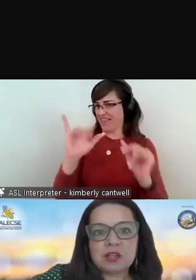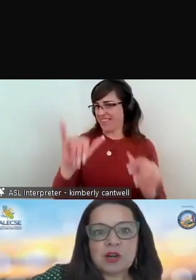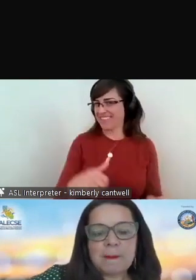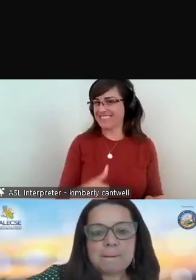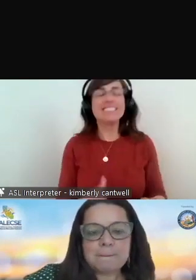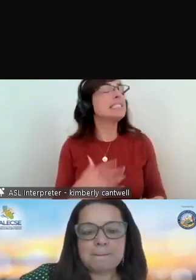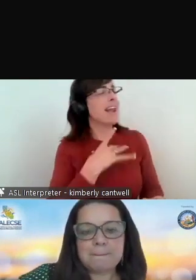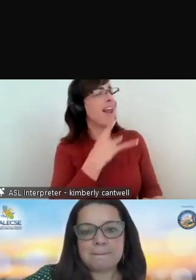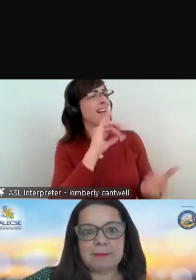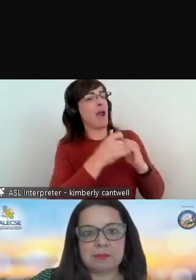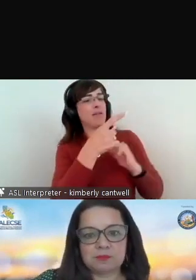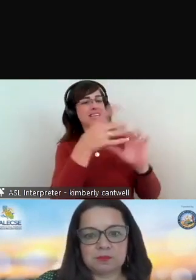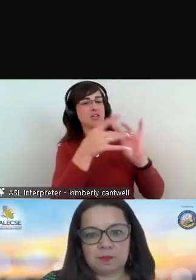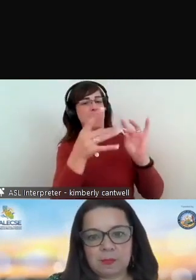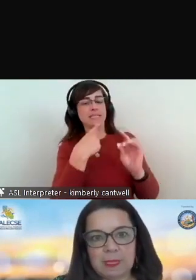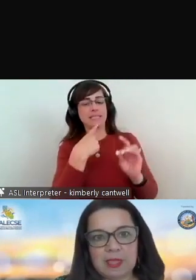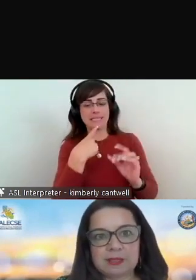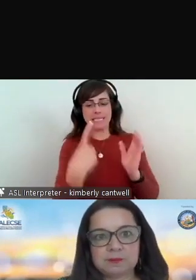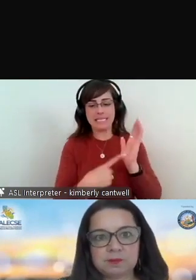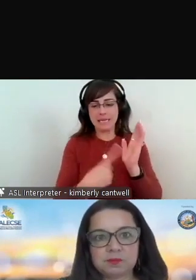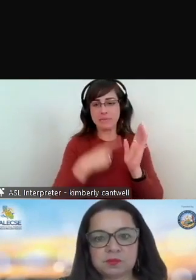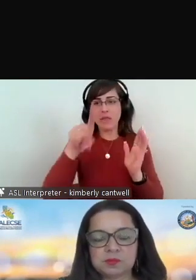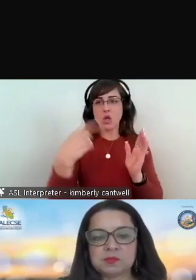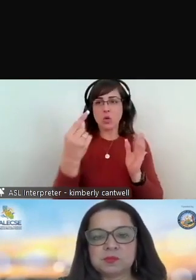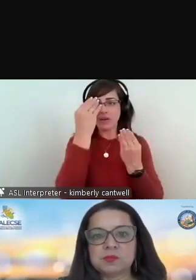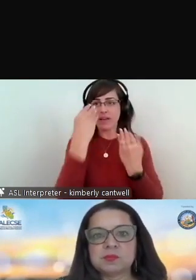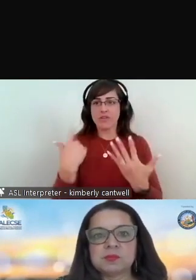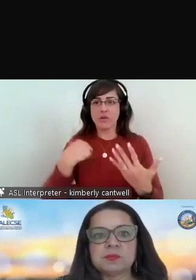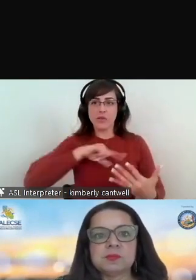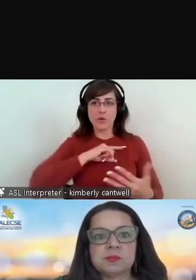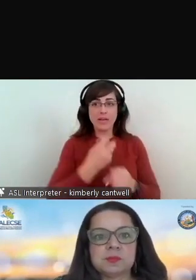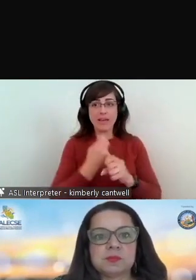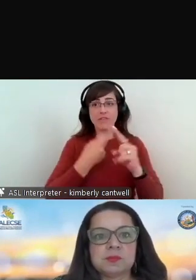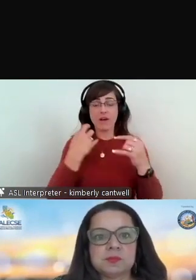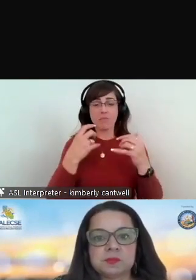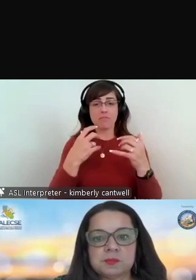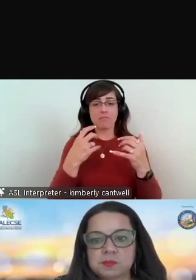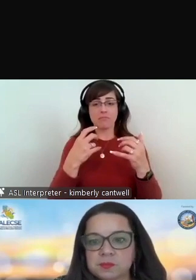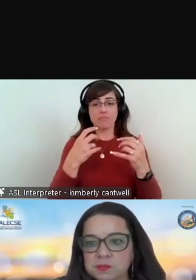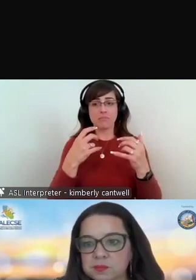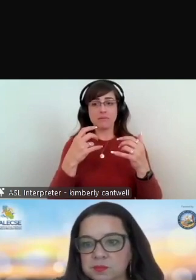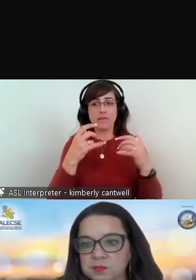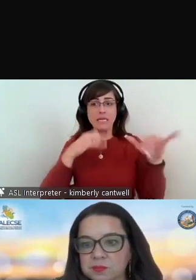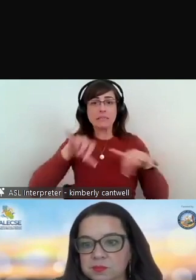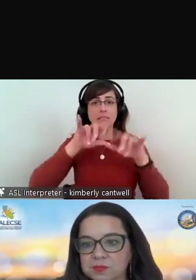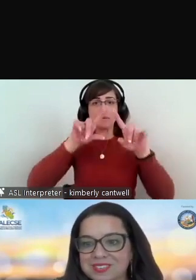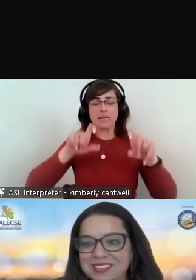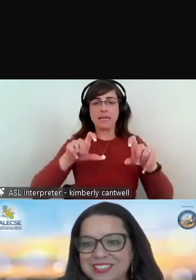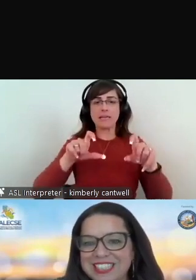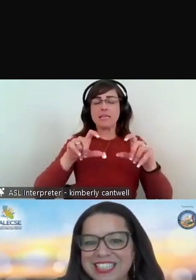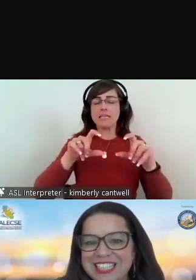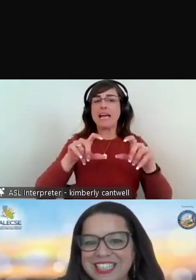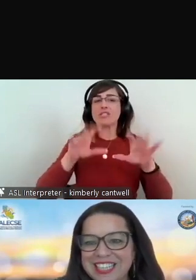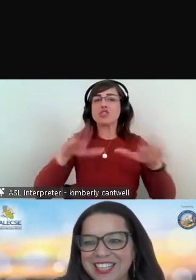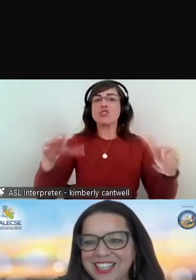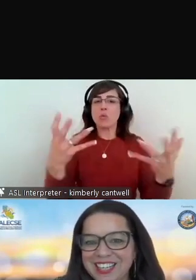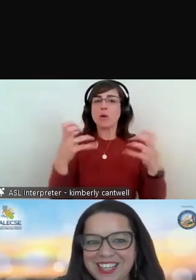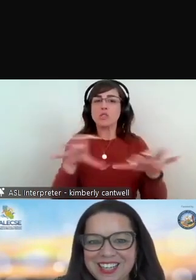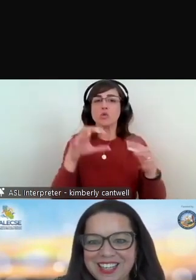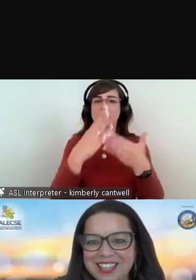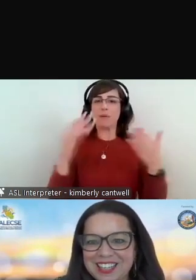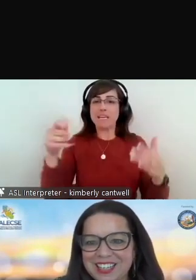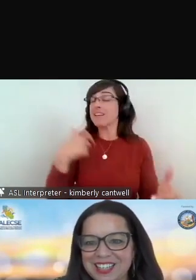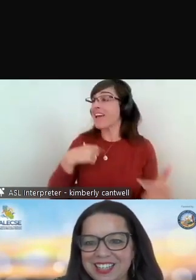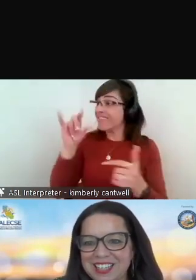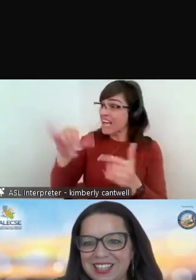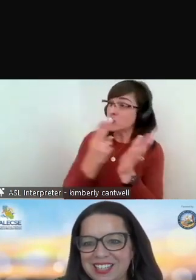and I like how this comment says, sometimes the only information we get from a subtest is that the child would rather do something else, and that's true. And I